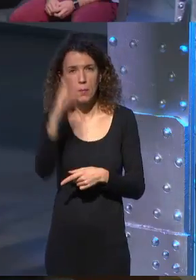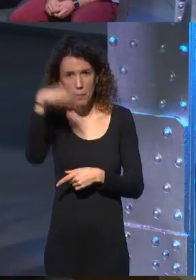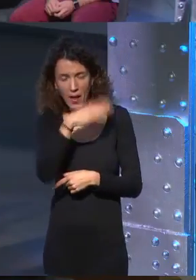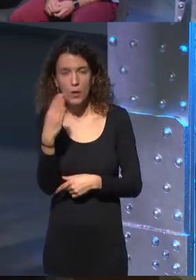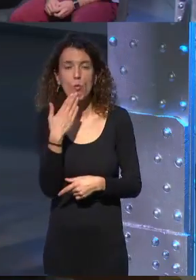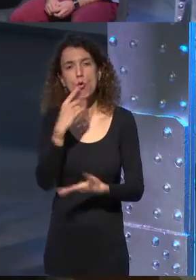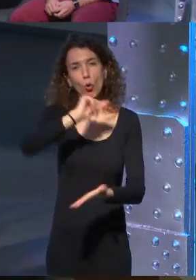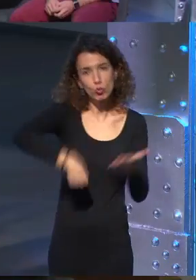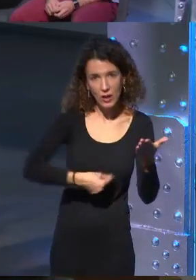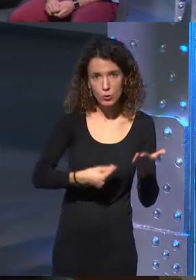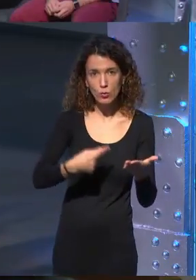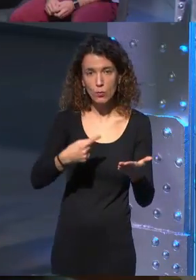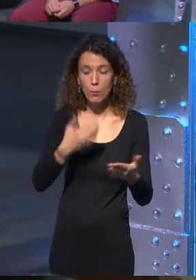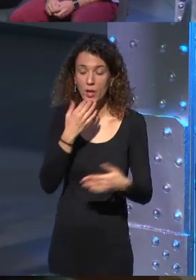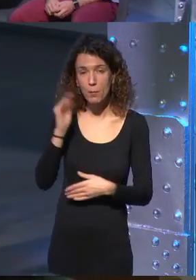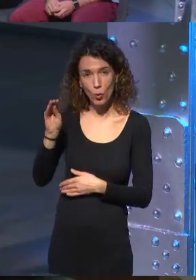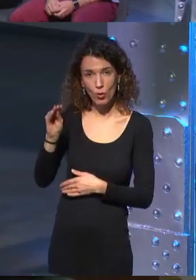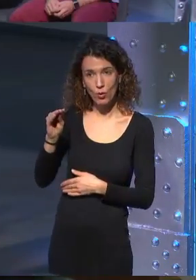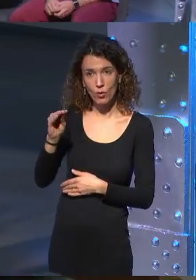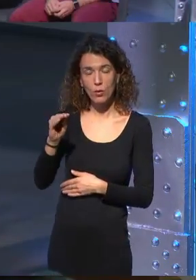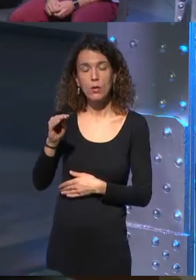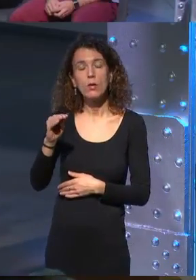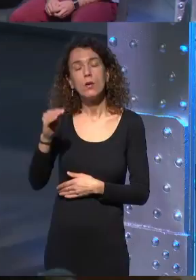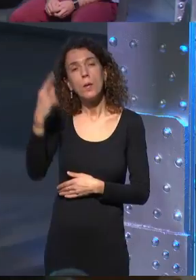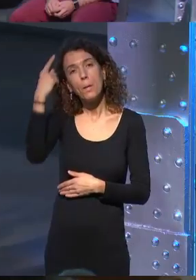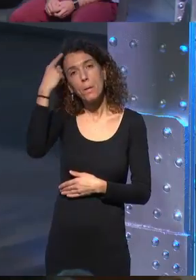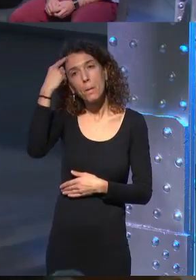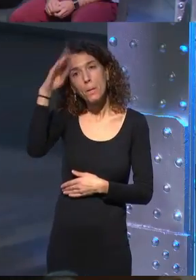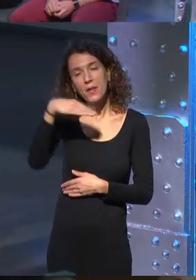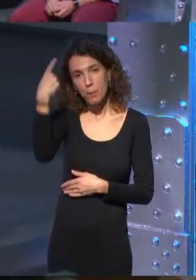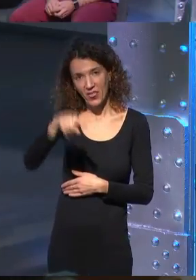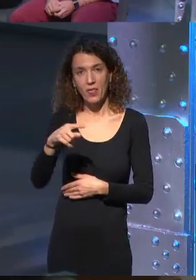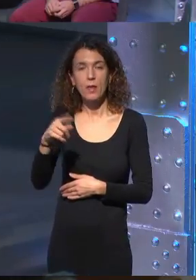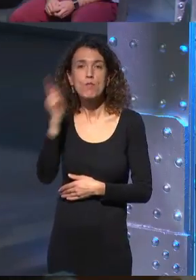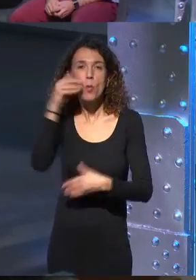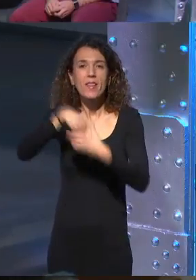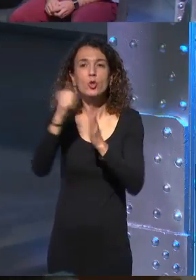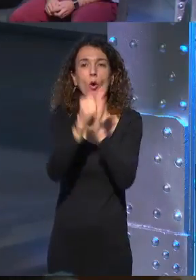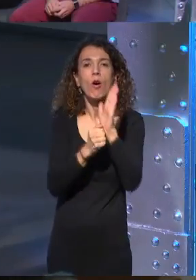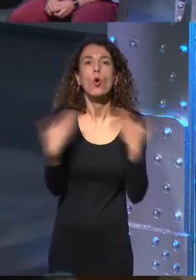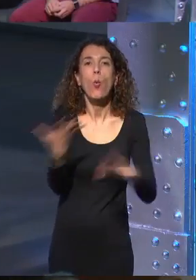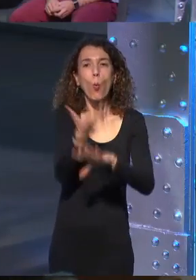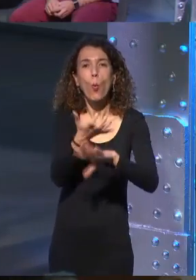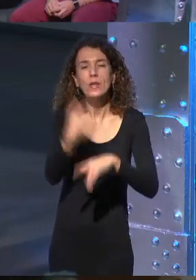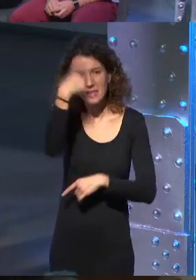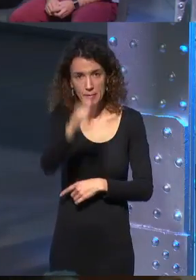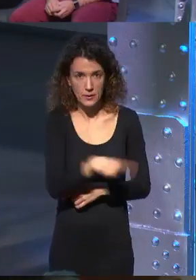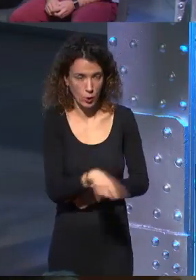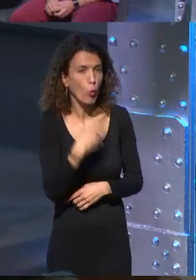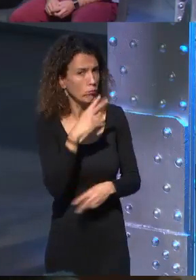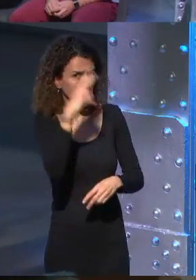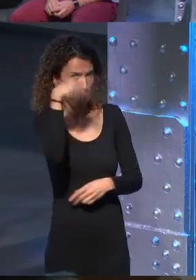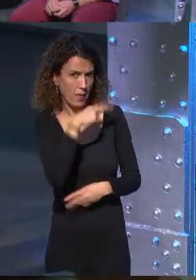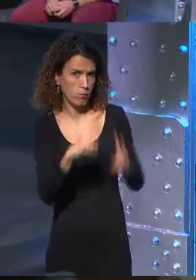make a comment after what you said before. Do your parents know what apps you have installed in your mobile